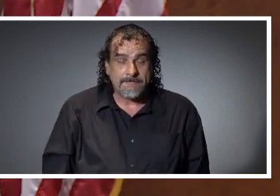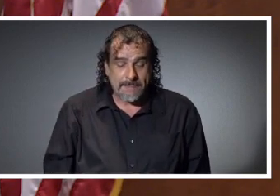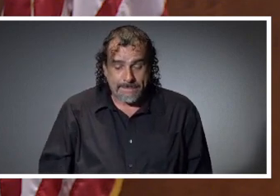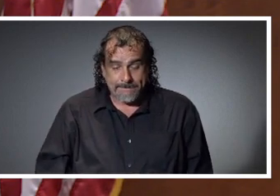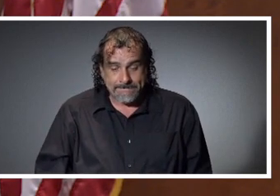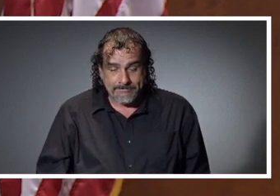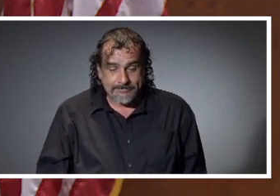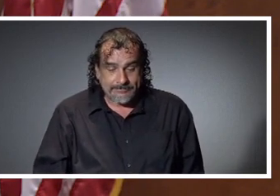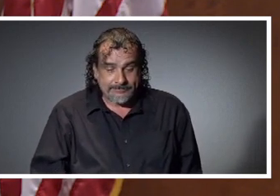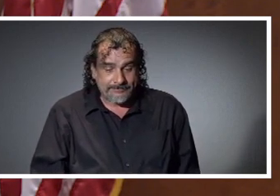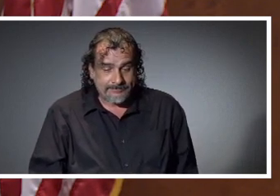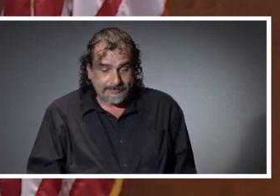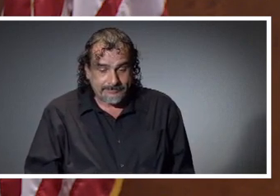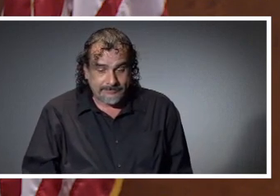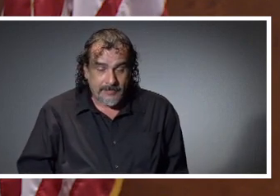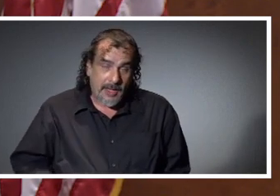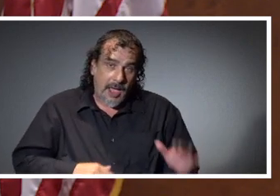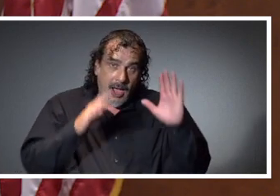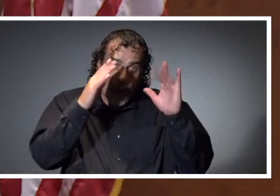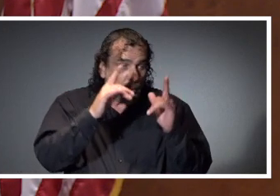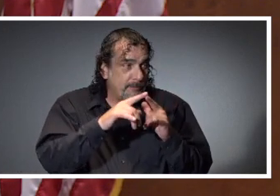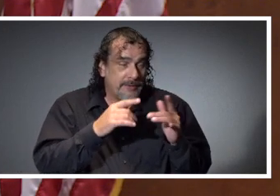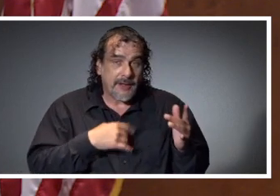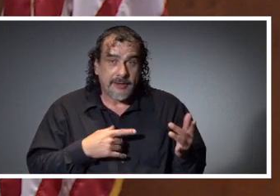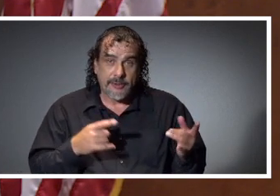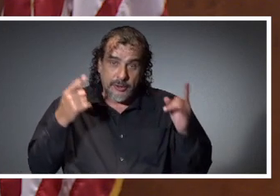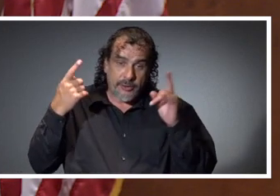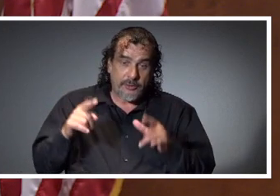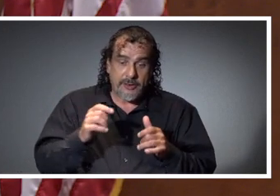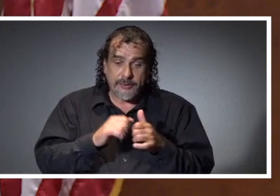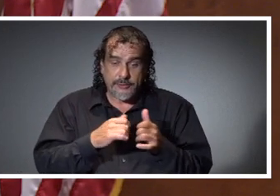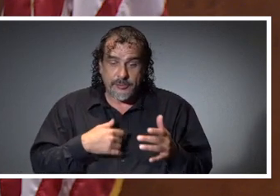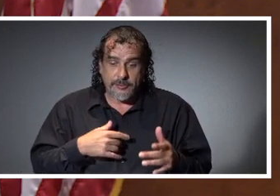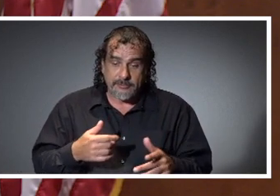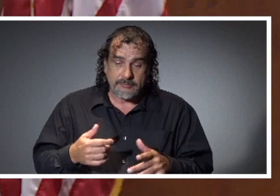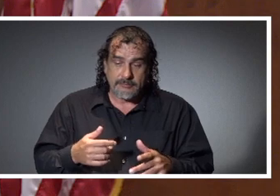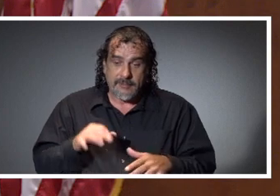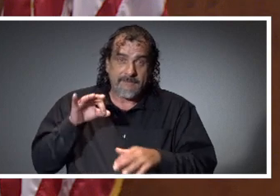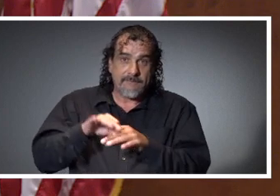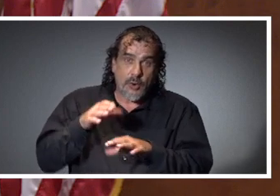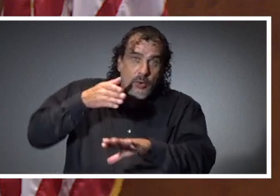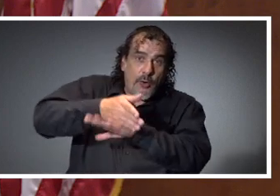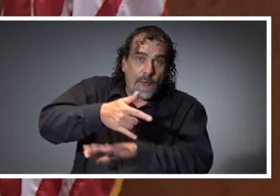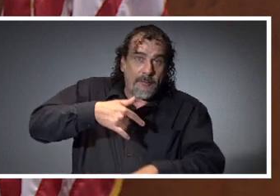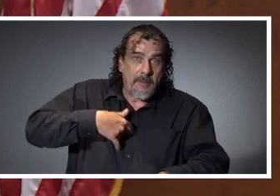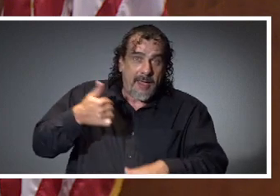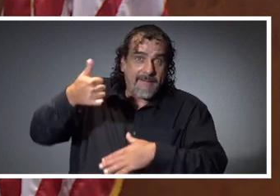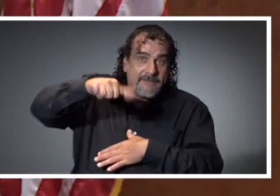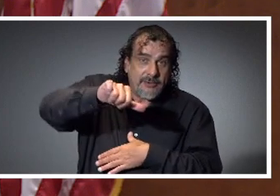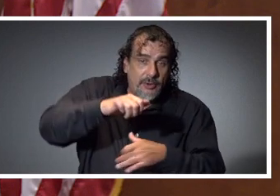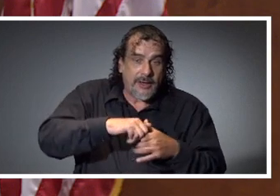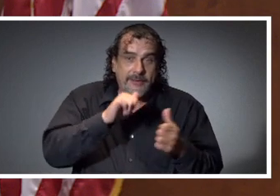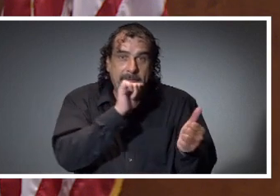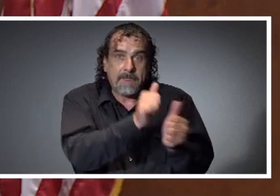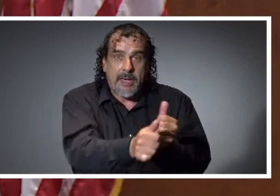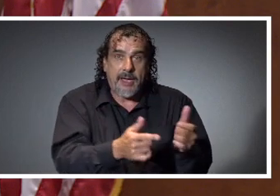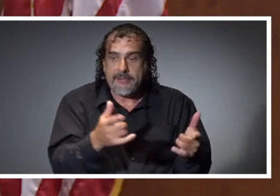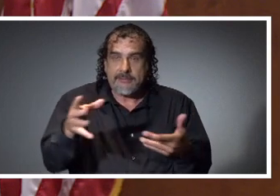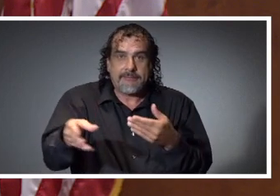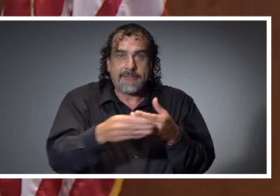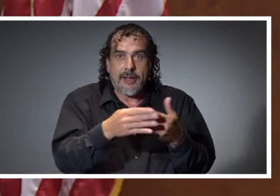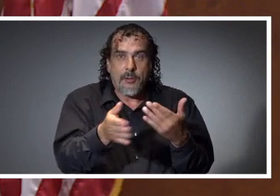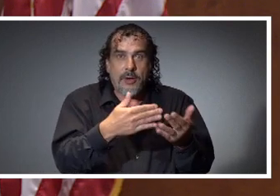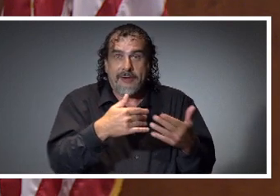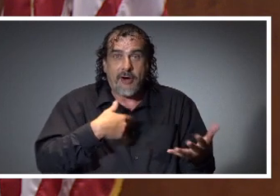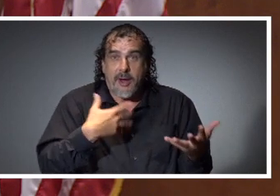hope that they agree to override those vetoes and then pass legislation doing exactly what I wanted them to do. If we can have